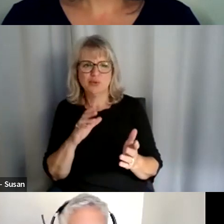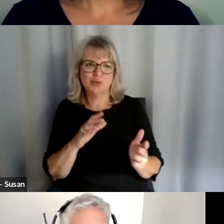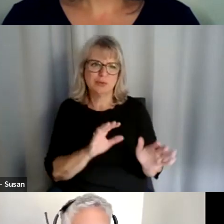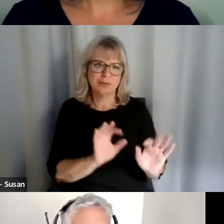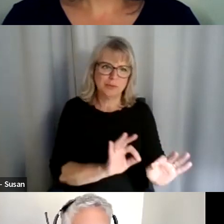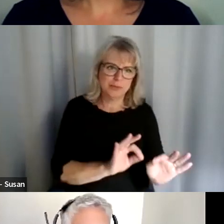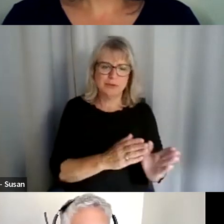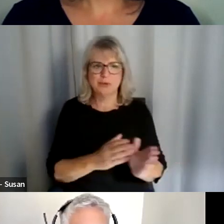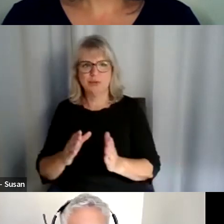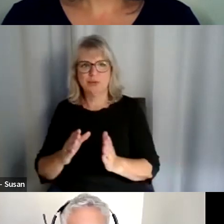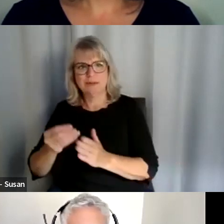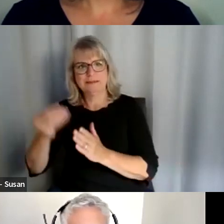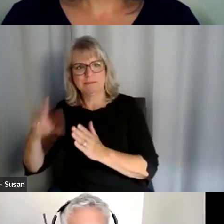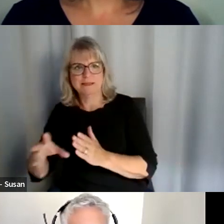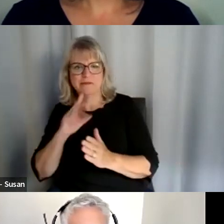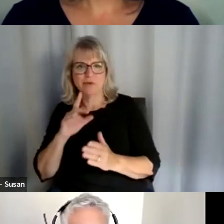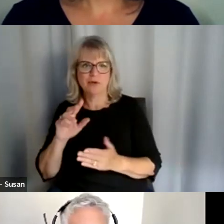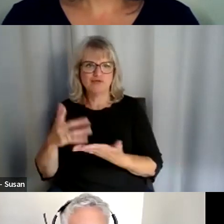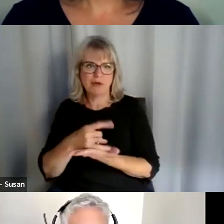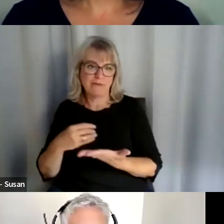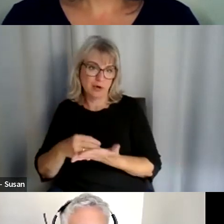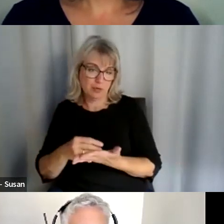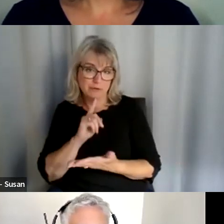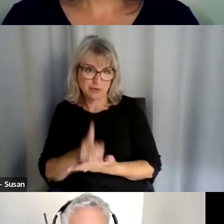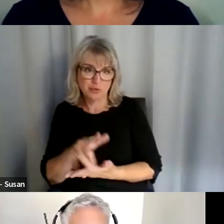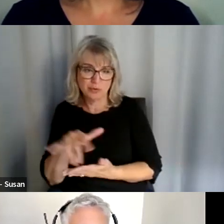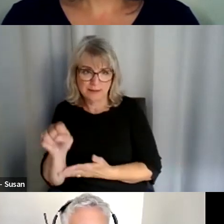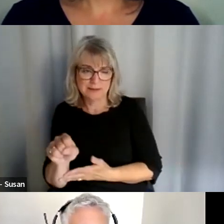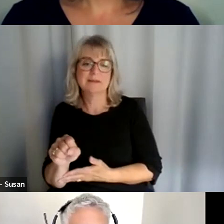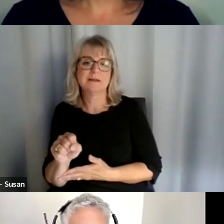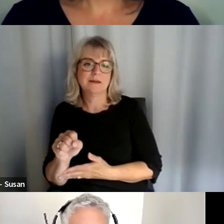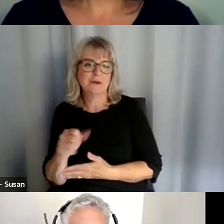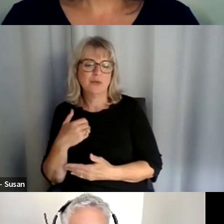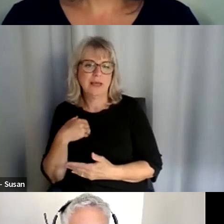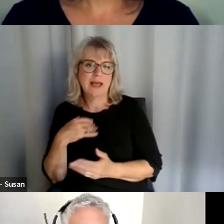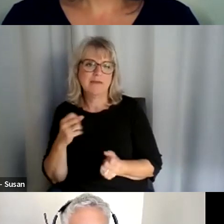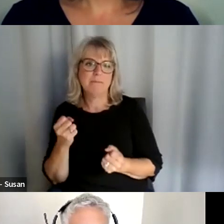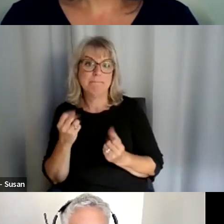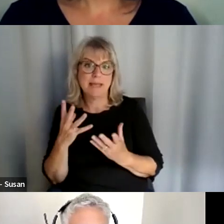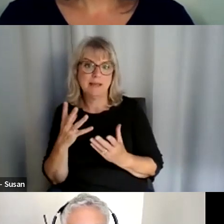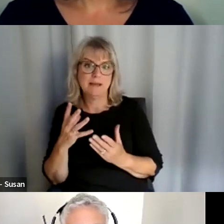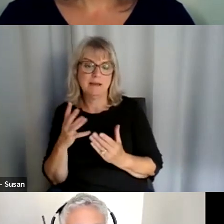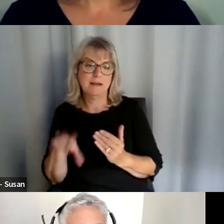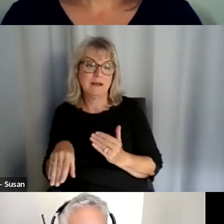revenue for sure. And we also, we do a lot of extra